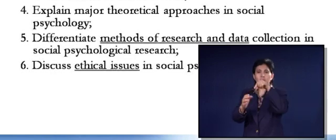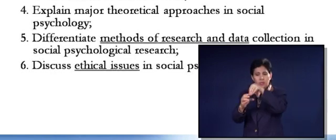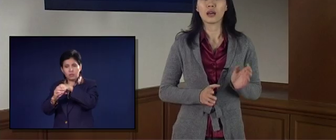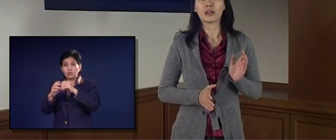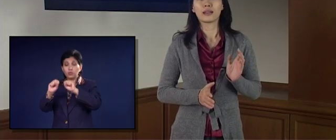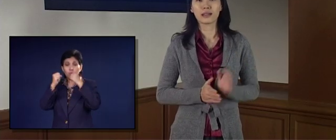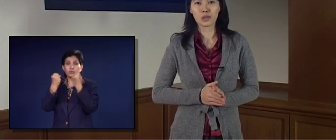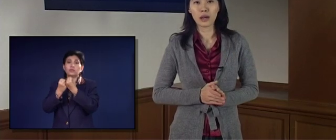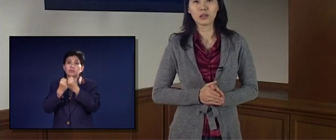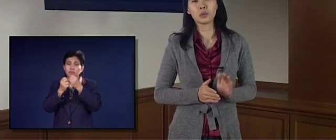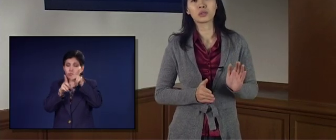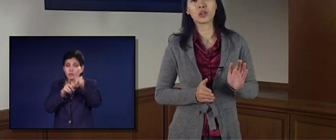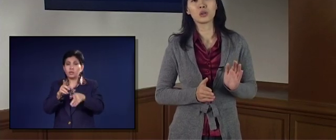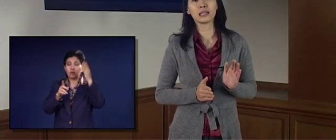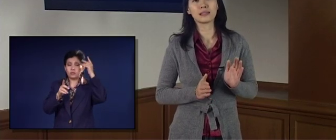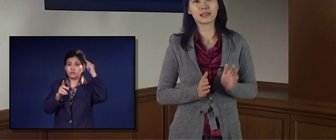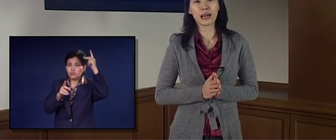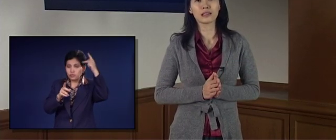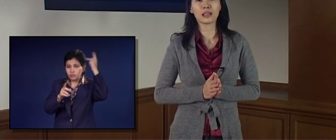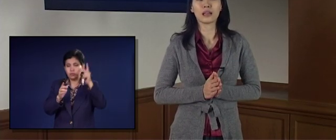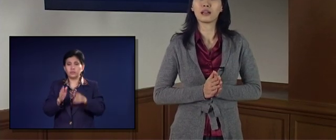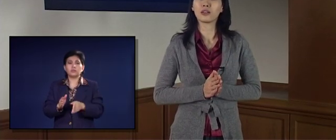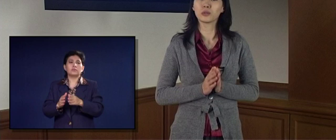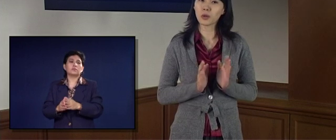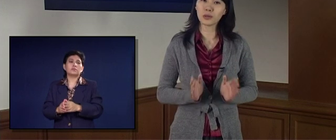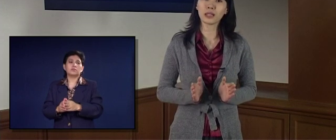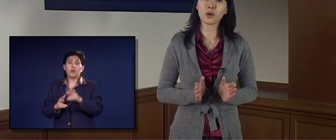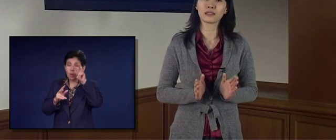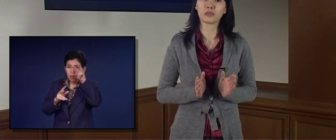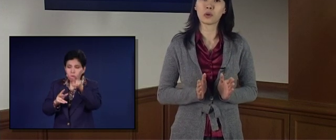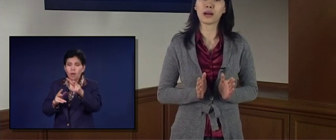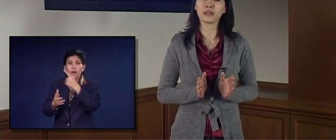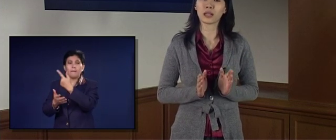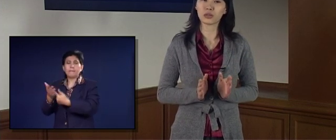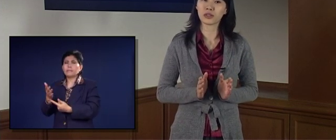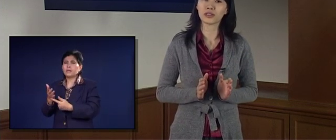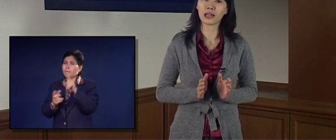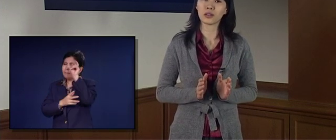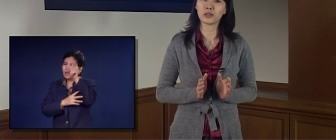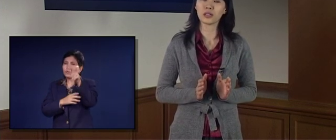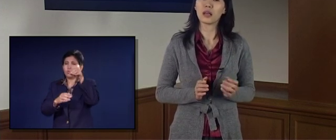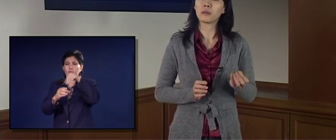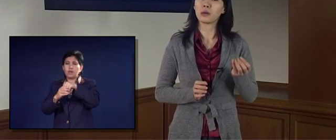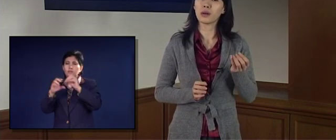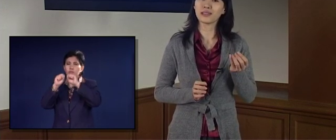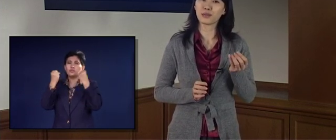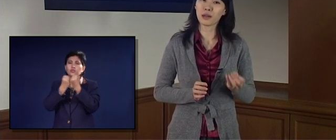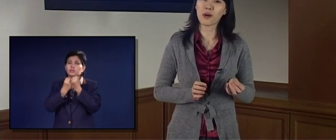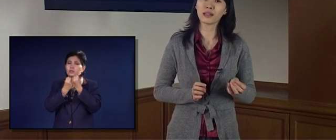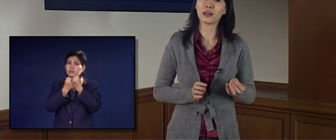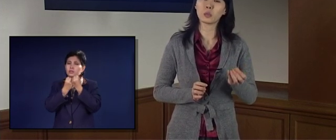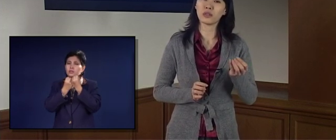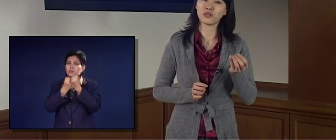psychology. Next one, we would go inside not only what is required by social psychology, but what